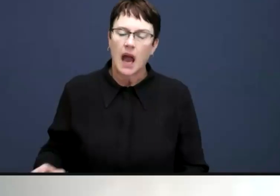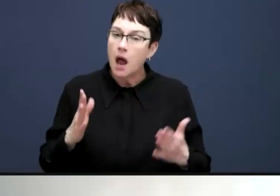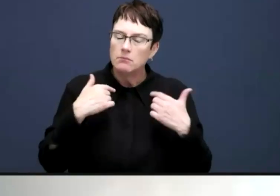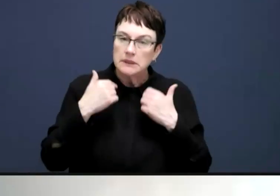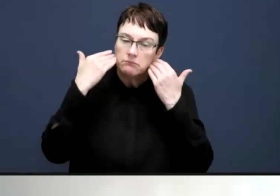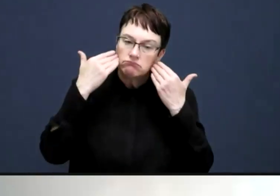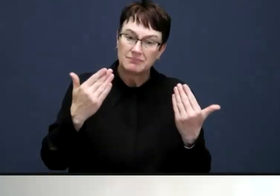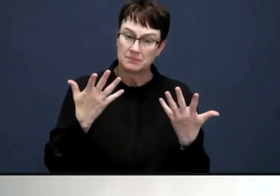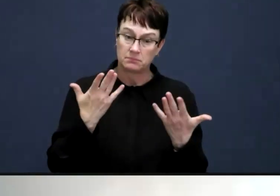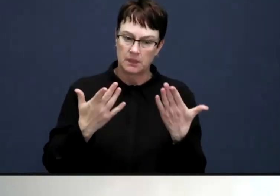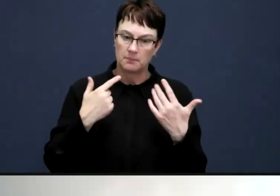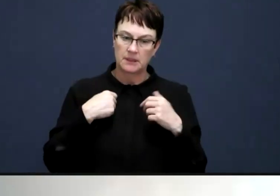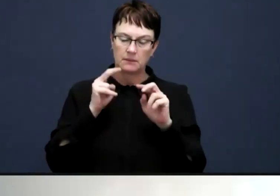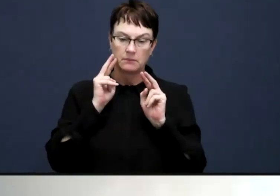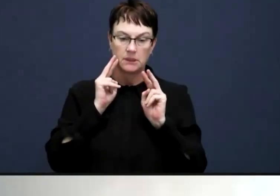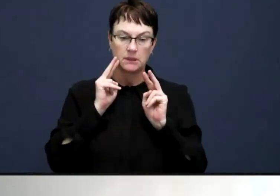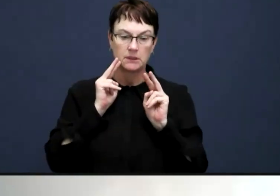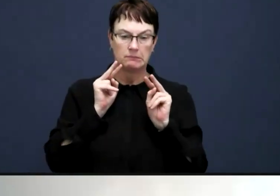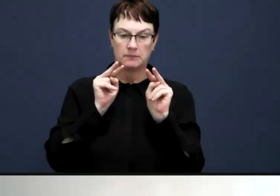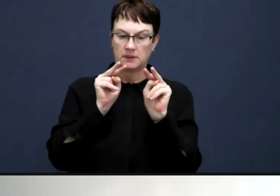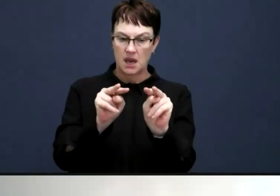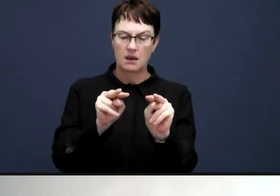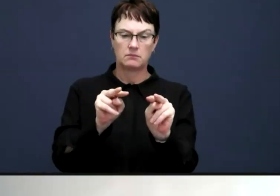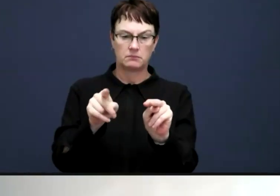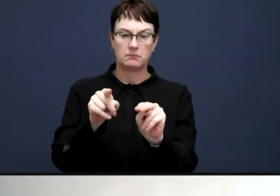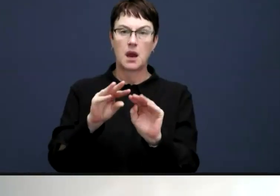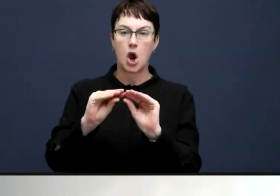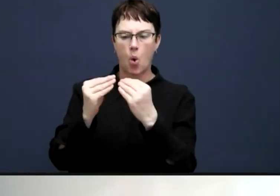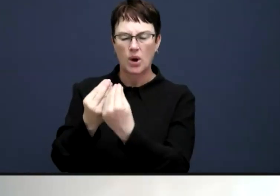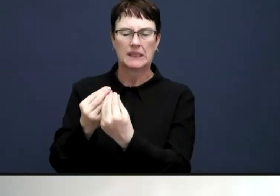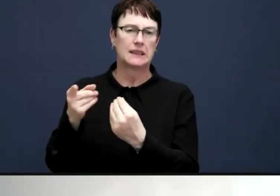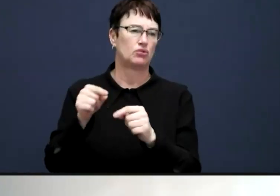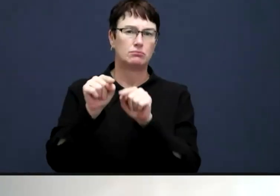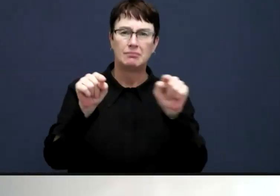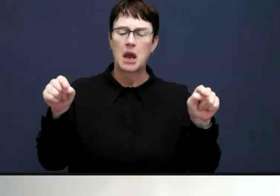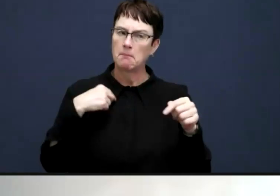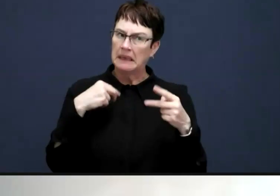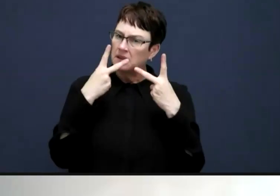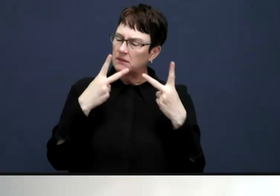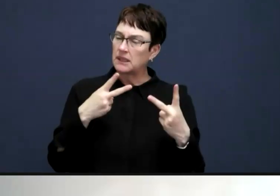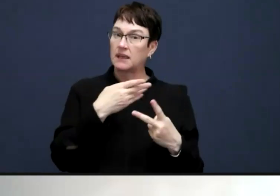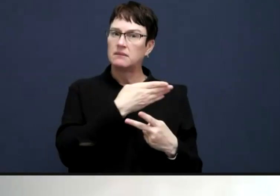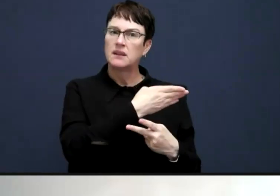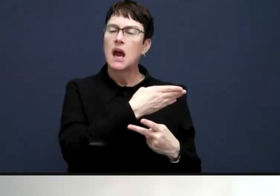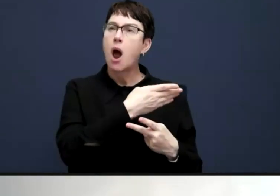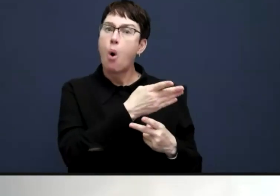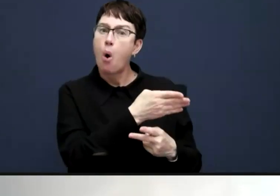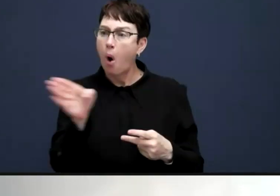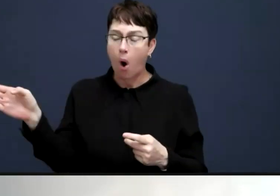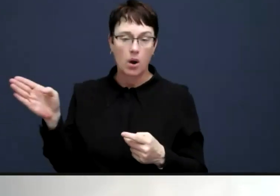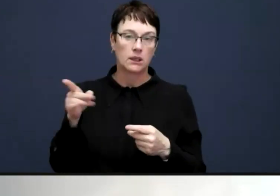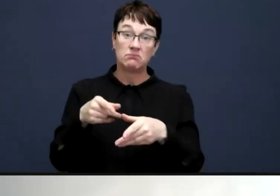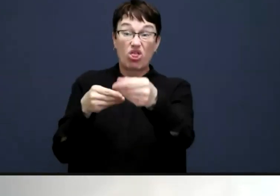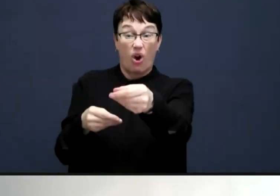that organizations and experts in industry and everyone is kind of focusing less on documents than on websites,